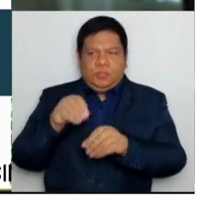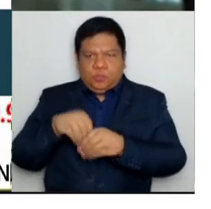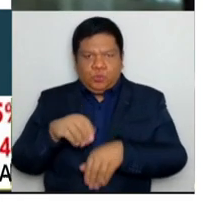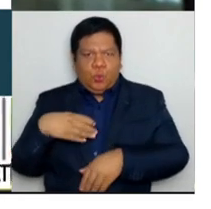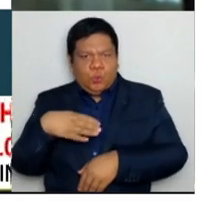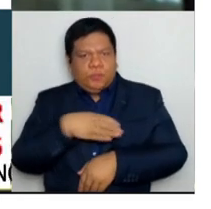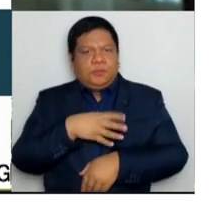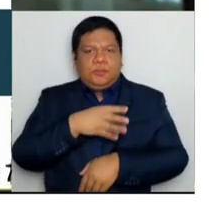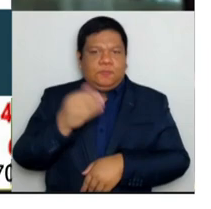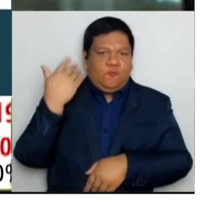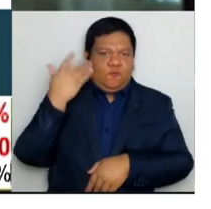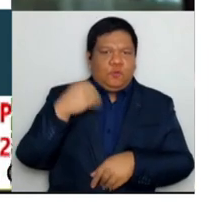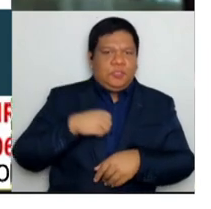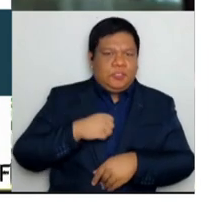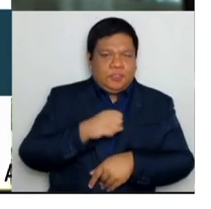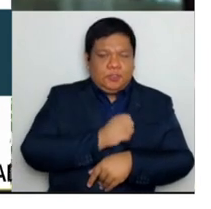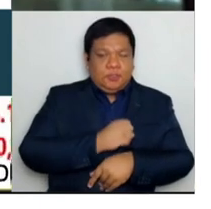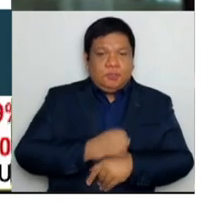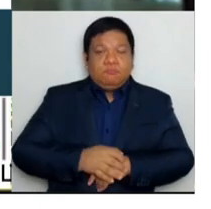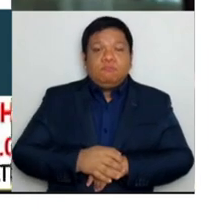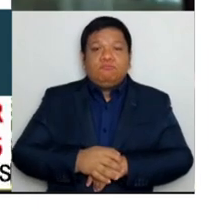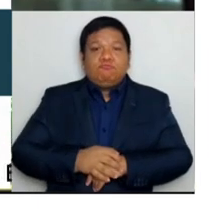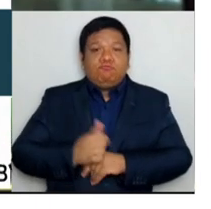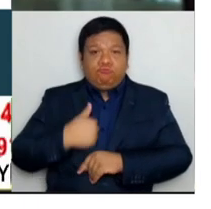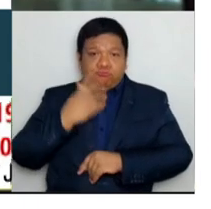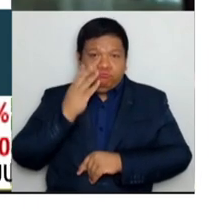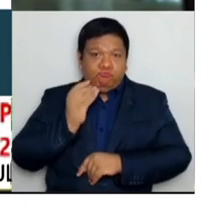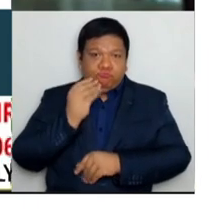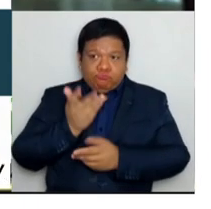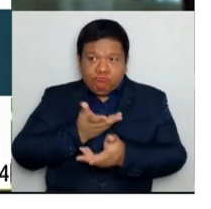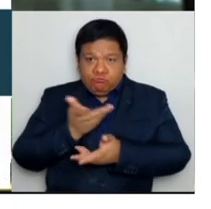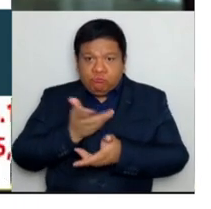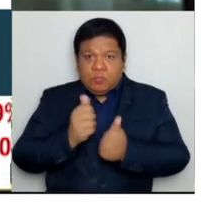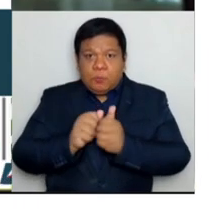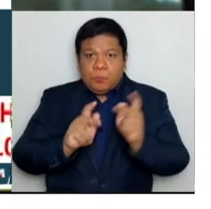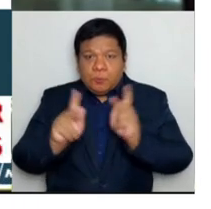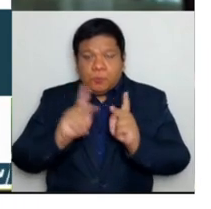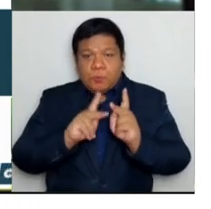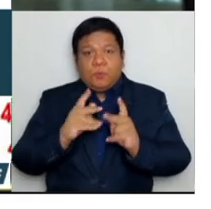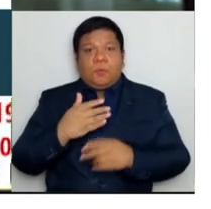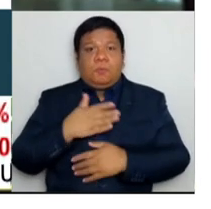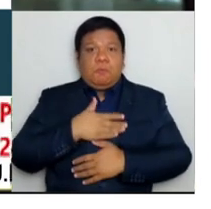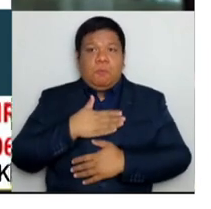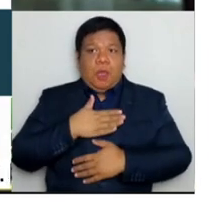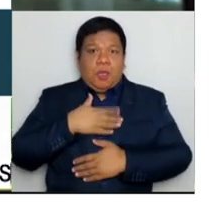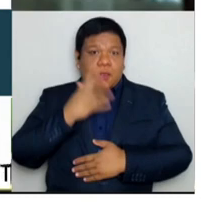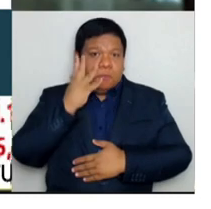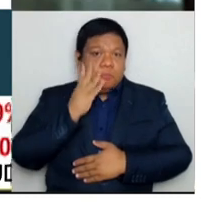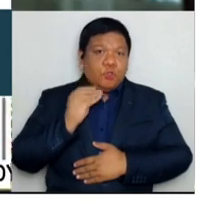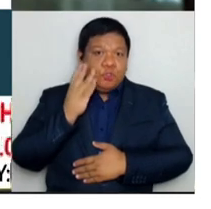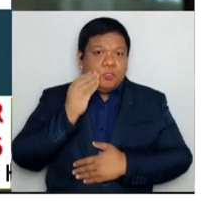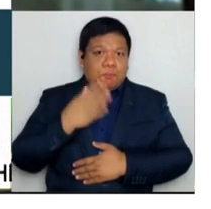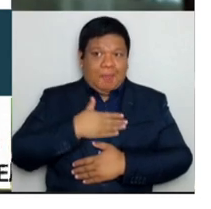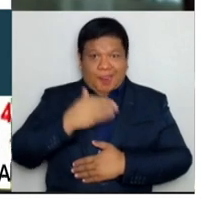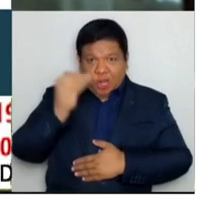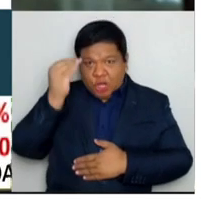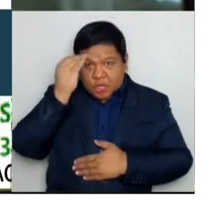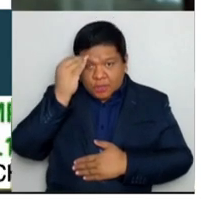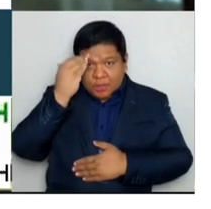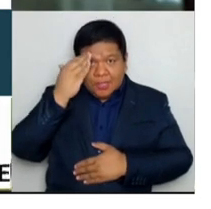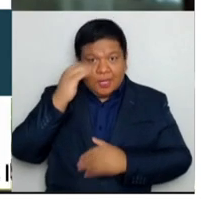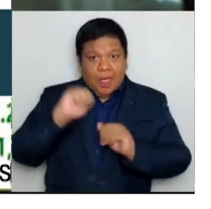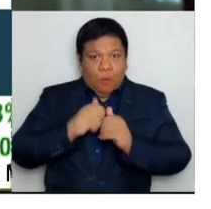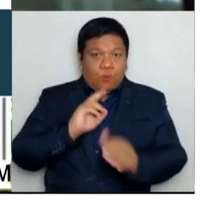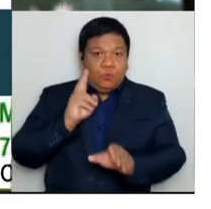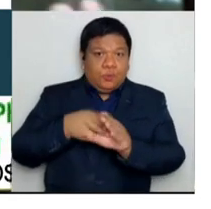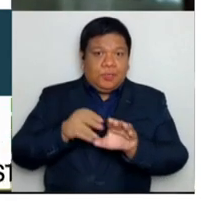mga tao, ang aking alam, ang aking malawak na karanasan sa panunungkulan sa